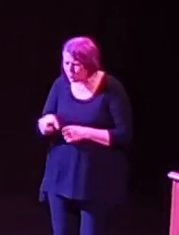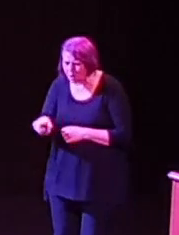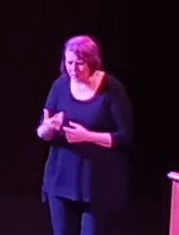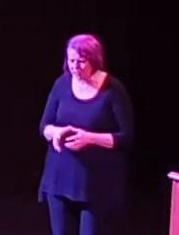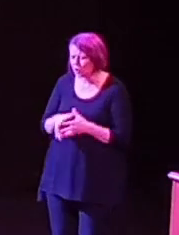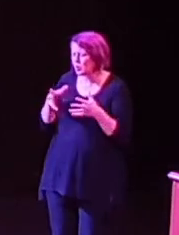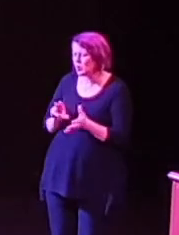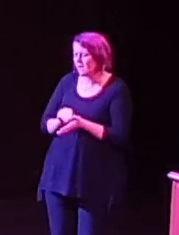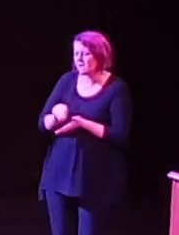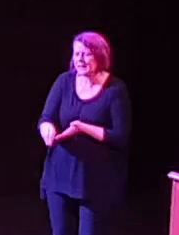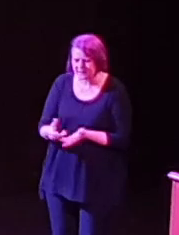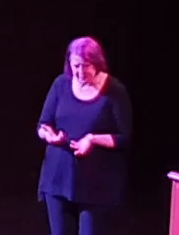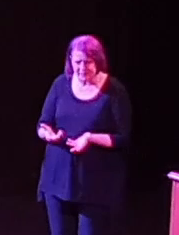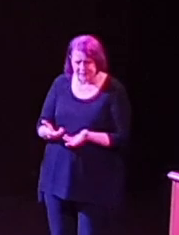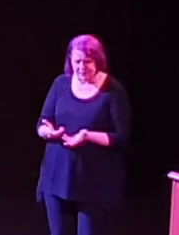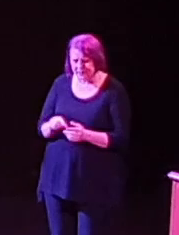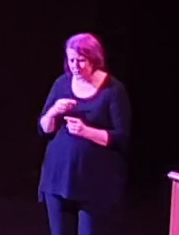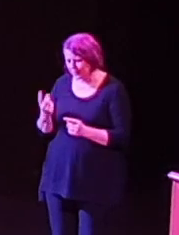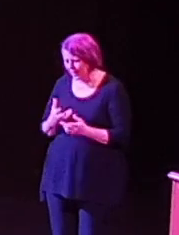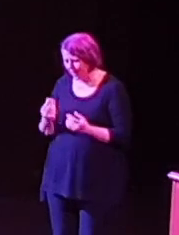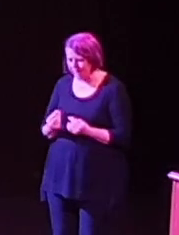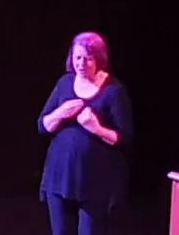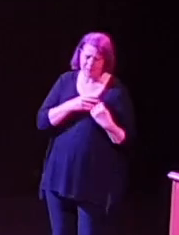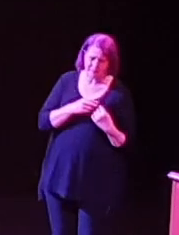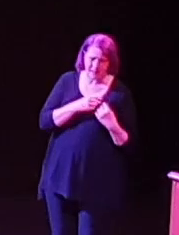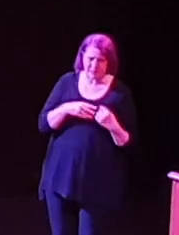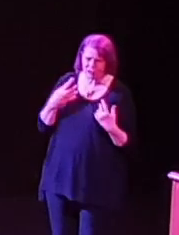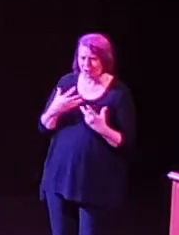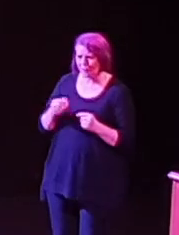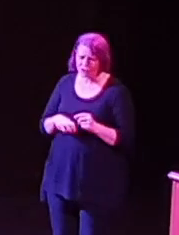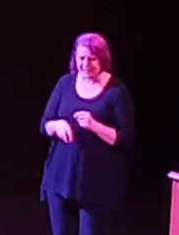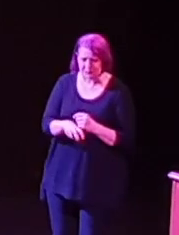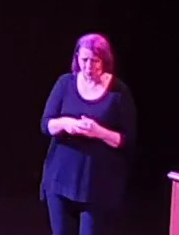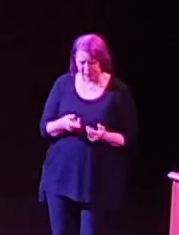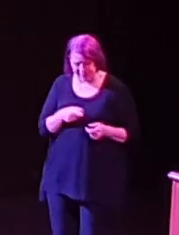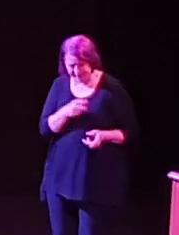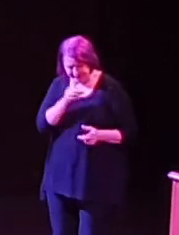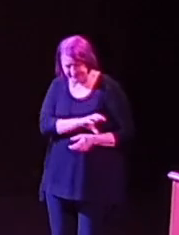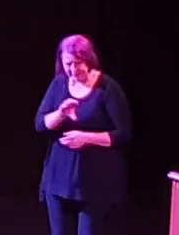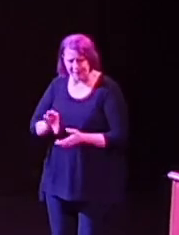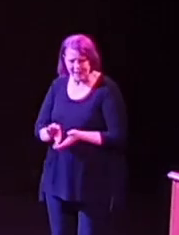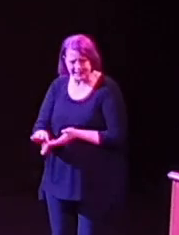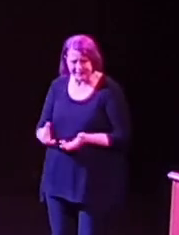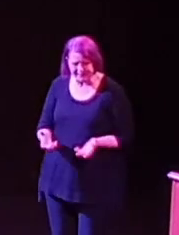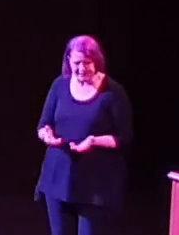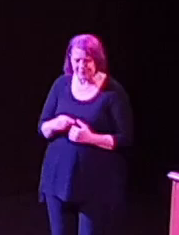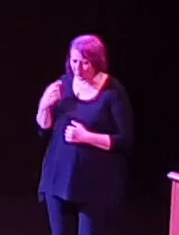yet we're getting no return from it as well. Like we used to have the Ministry of Transport, so you get some funding, but certainly we need to bring back that